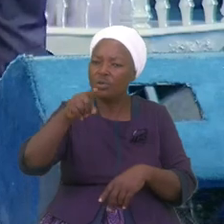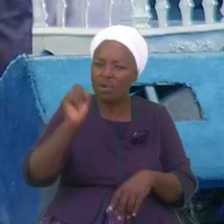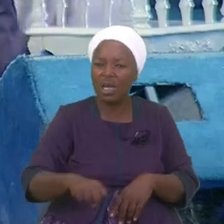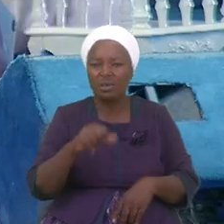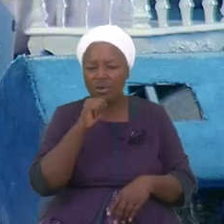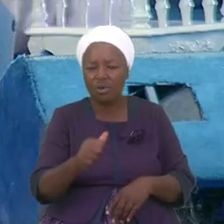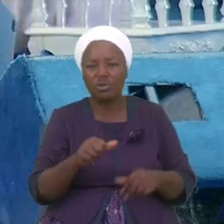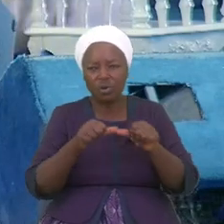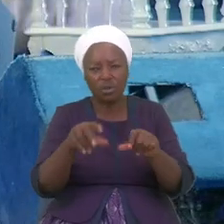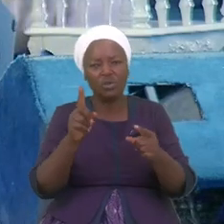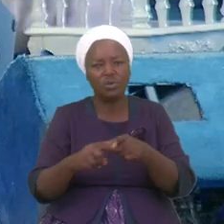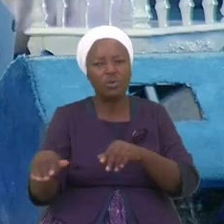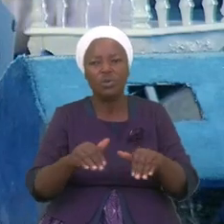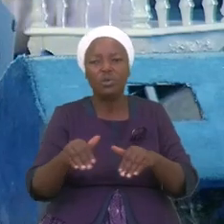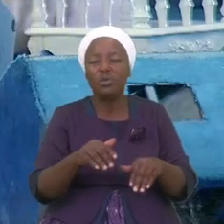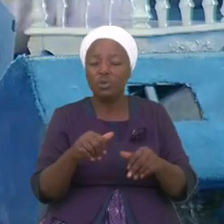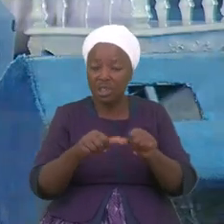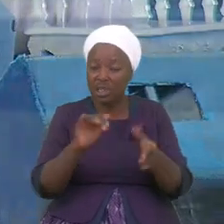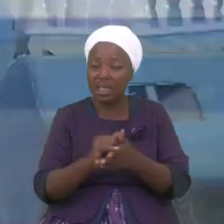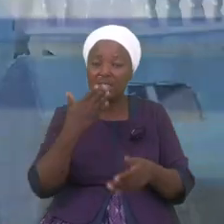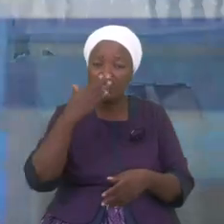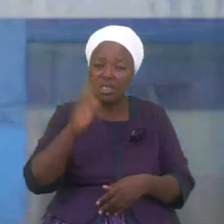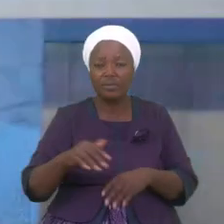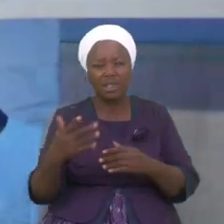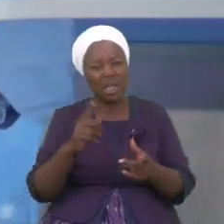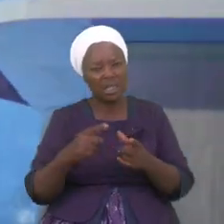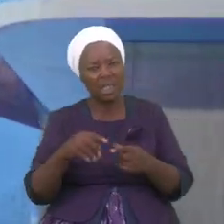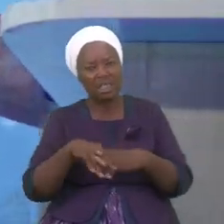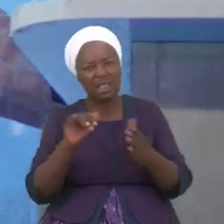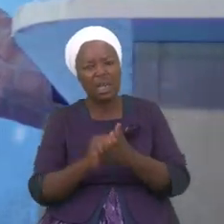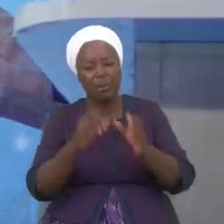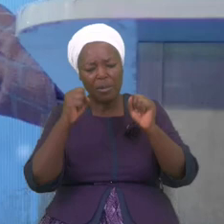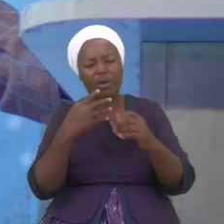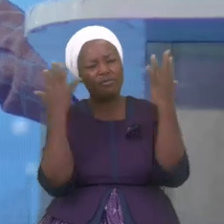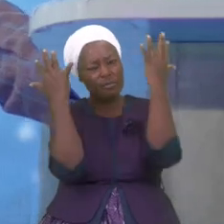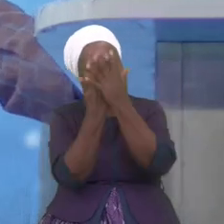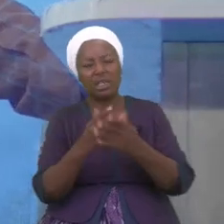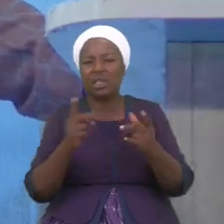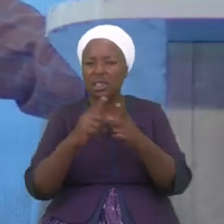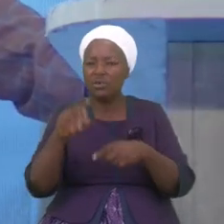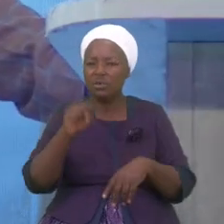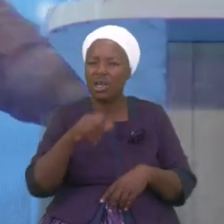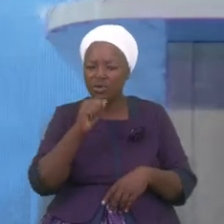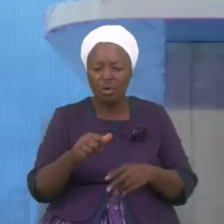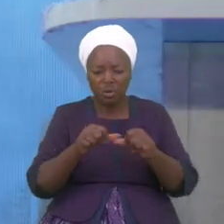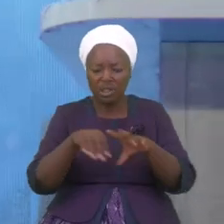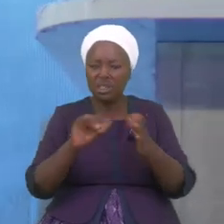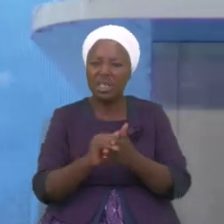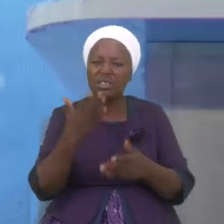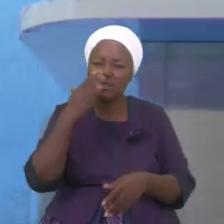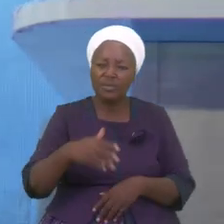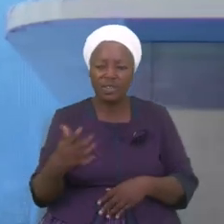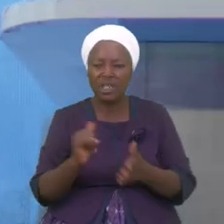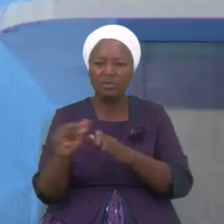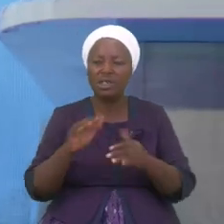that evil thing. You cannot continue in that power of darkness. And you cannot continue in that evil thing you are doing and say,